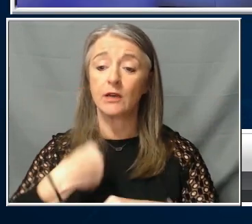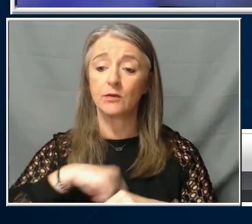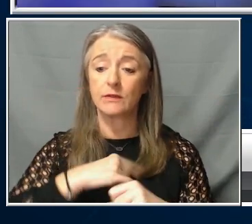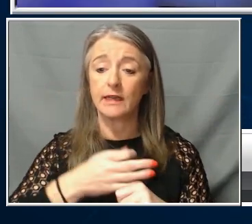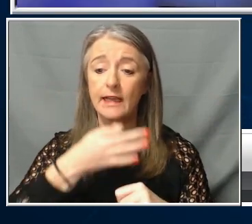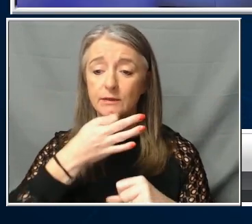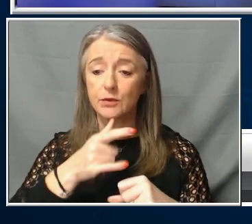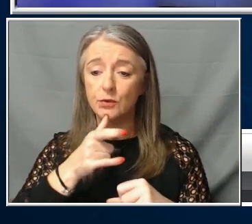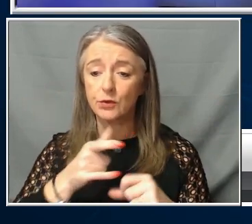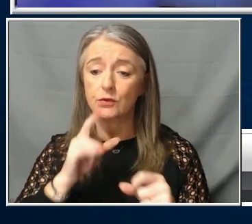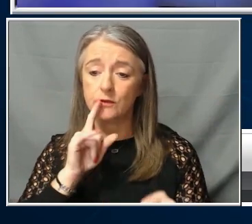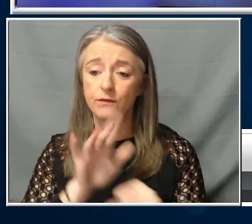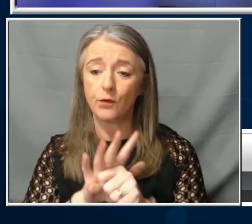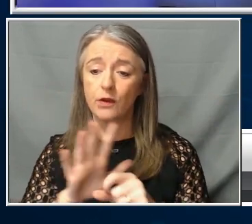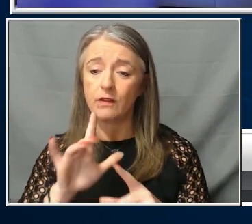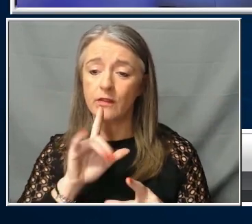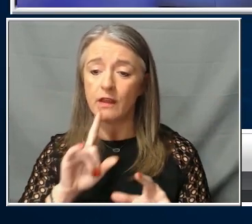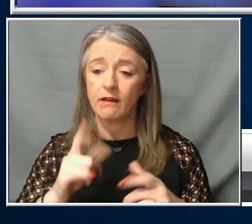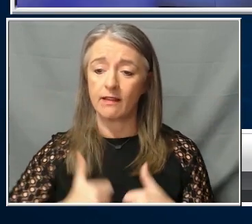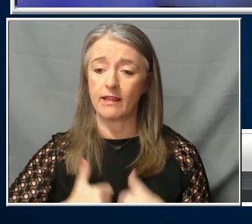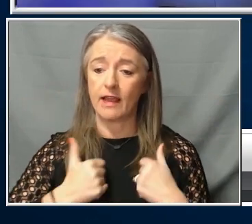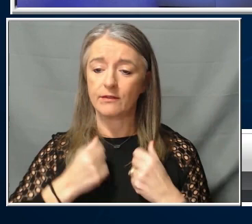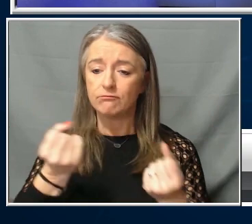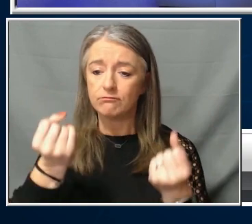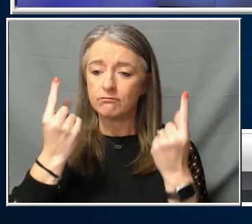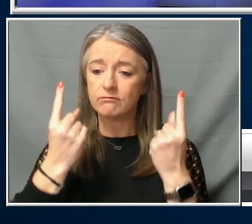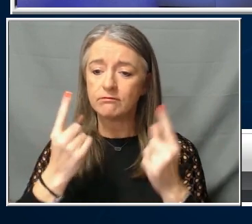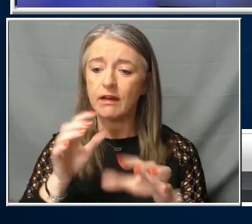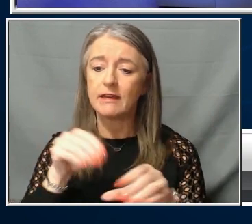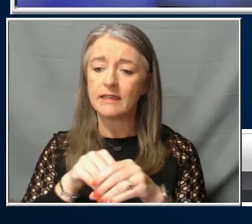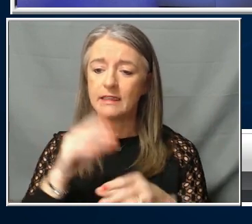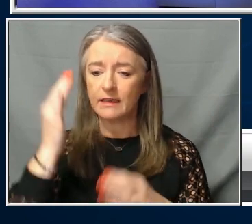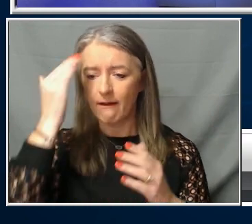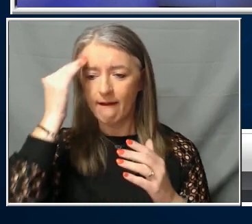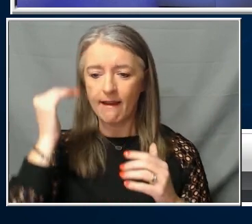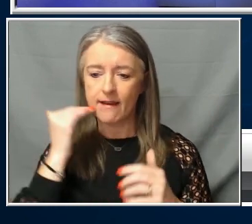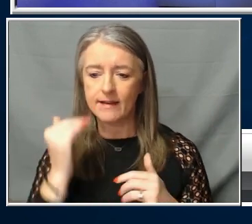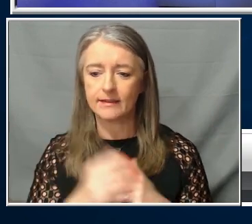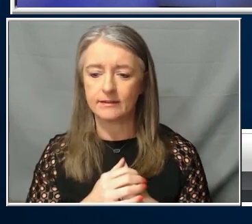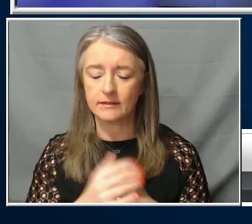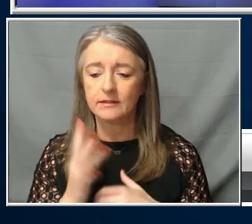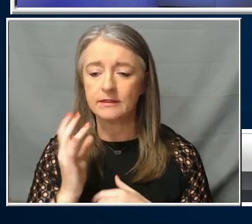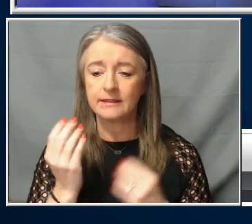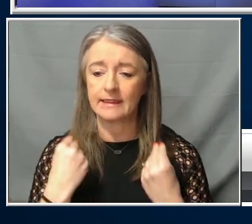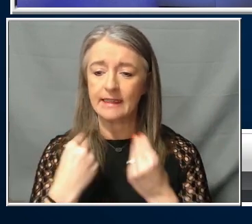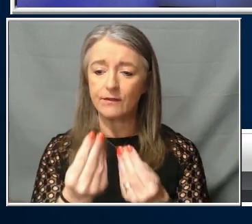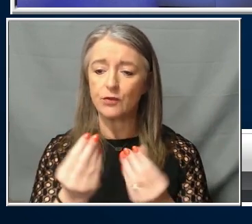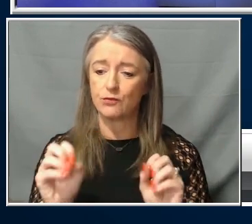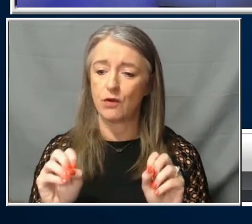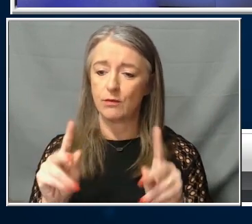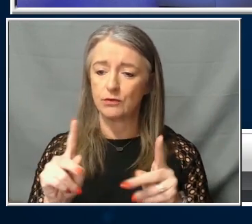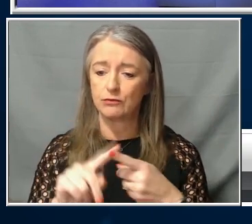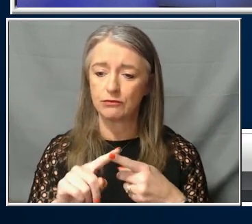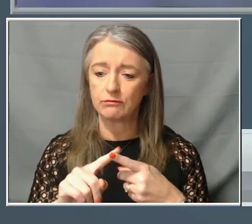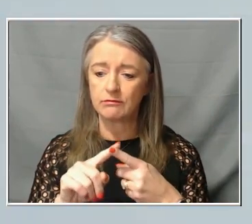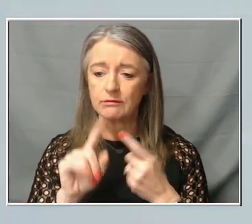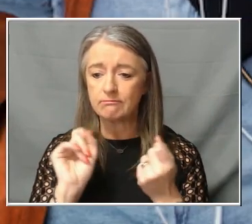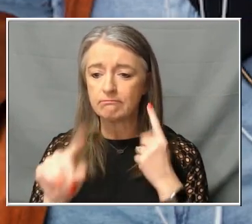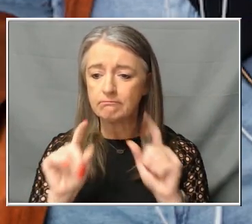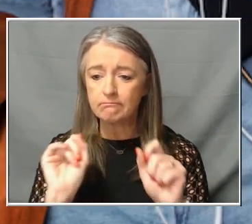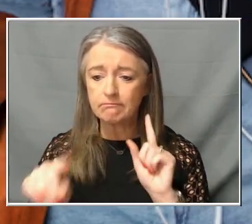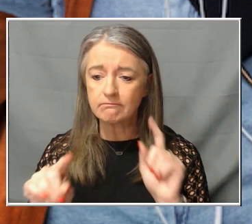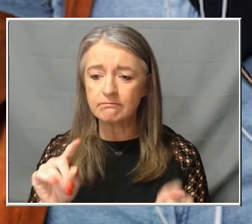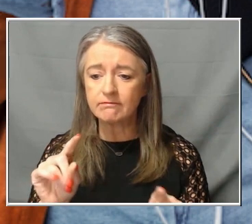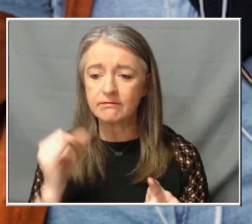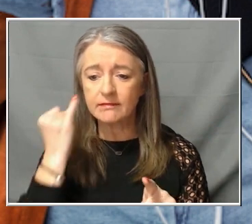have devoted their lives to understanding what is going on inside our heads. And we are giving you the chance to kind of pick their brain. Make sure you